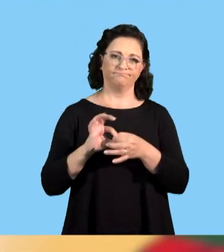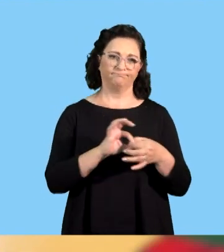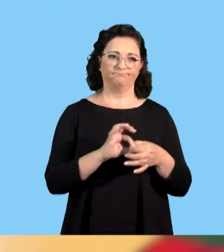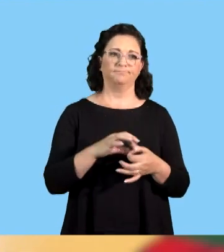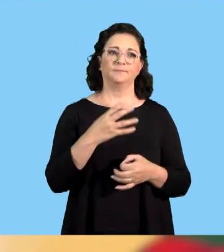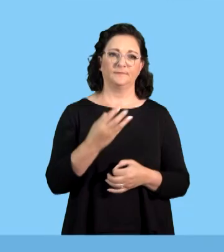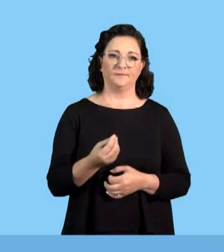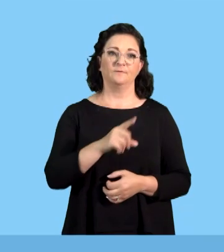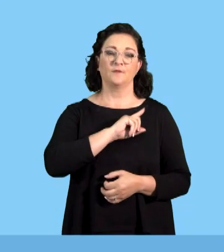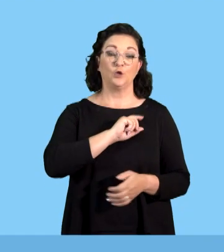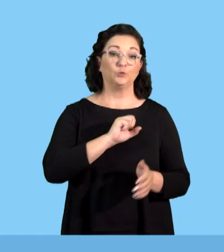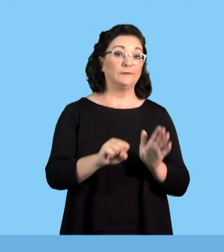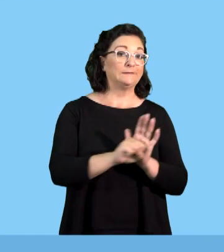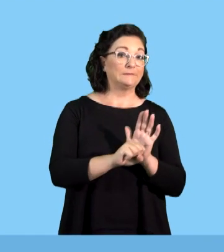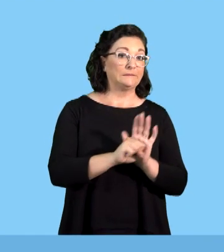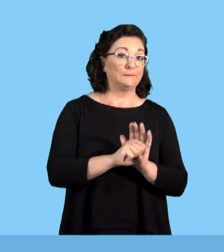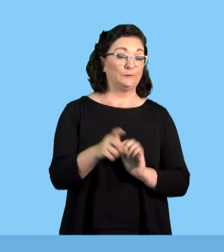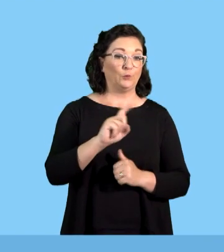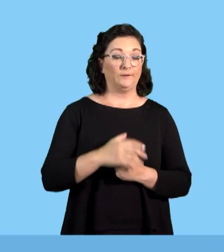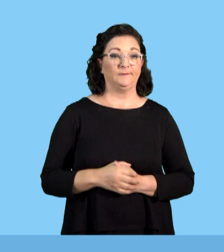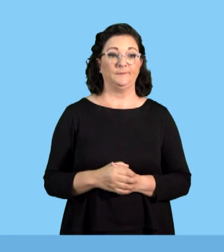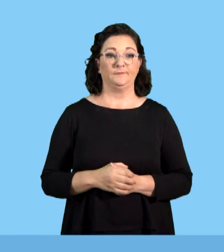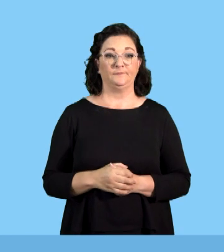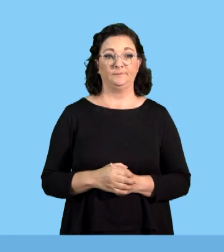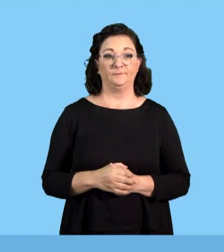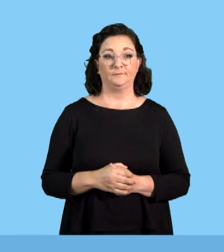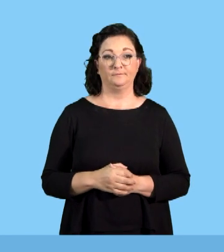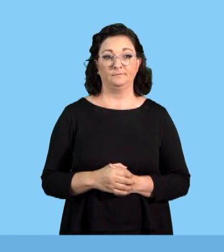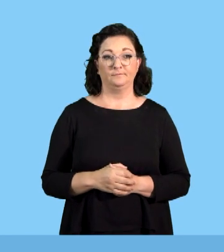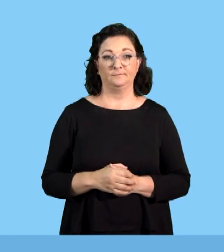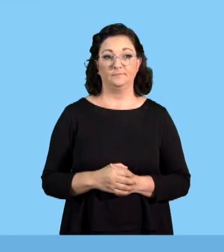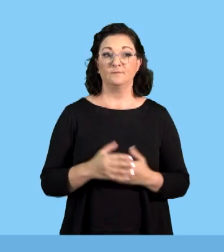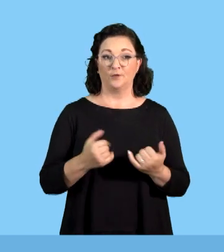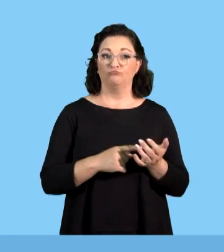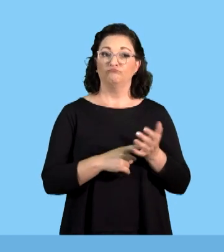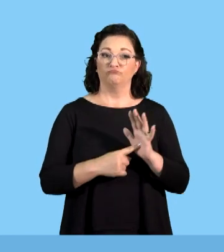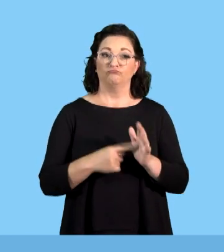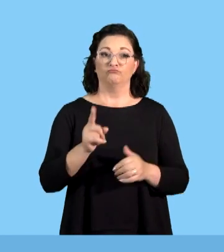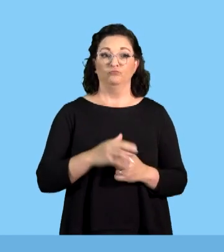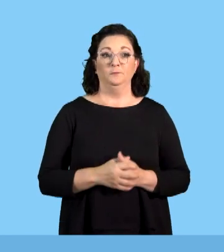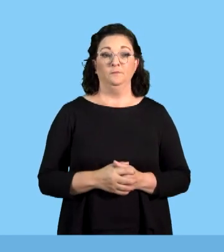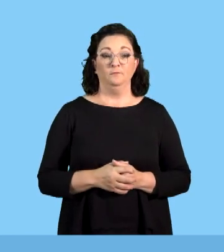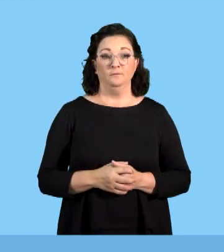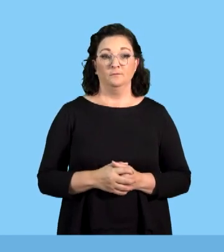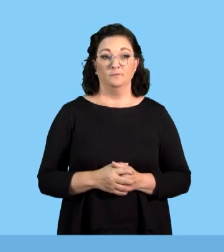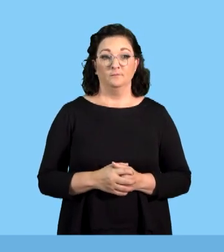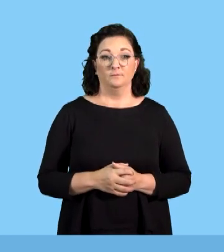that relationship, and the symbol of it is the following. So it is a resistor,